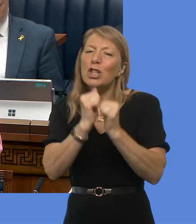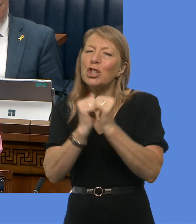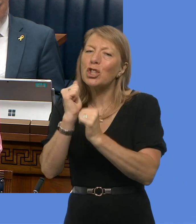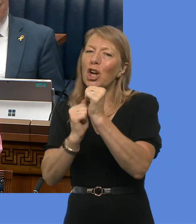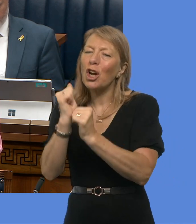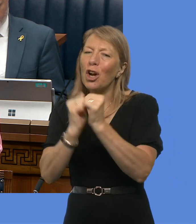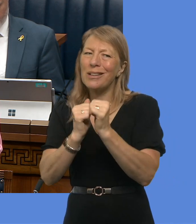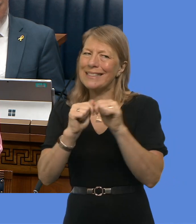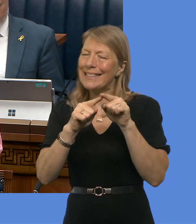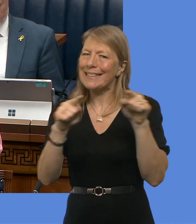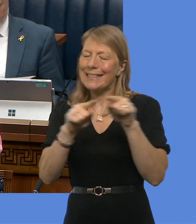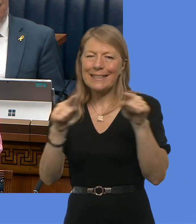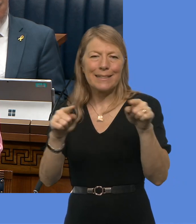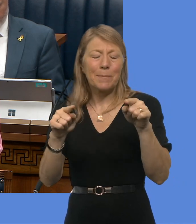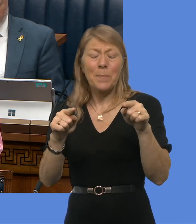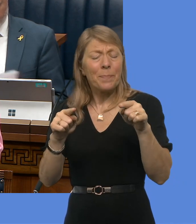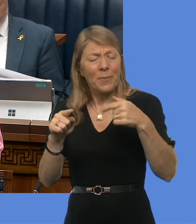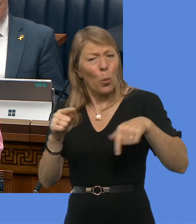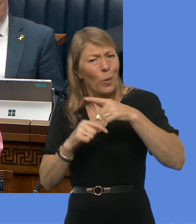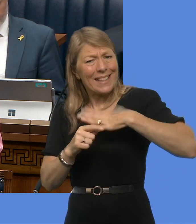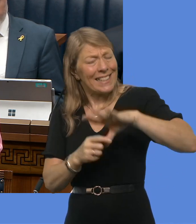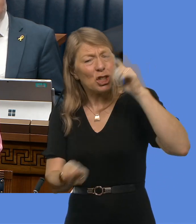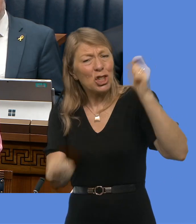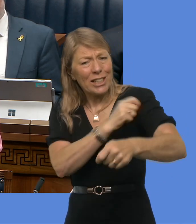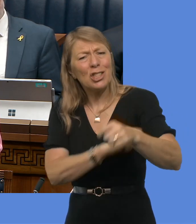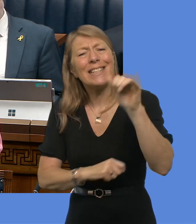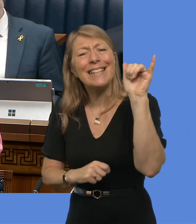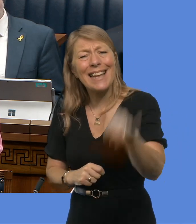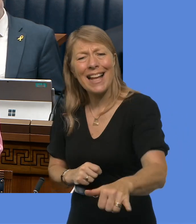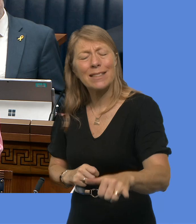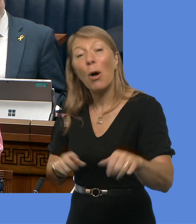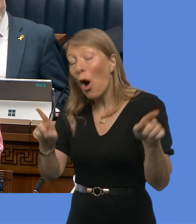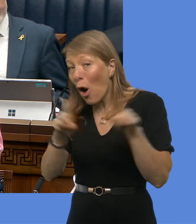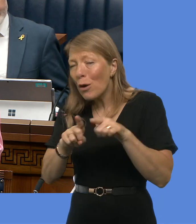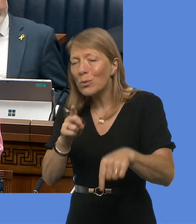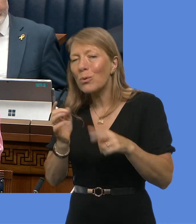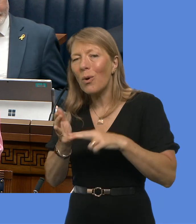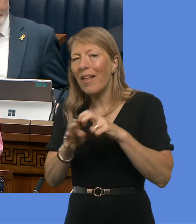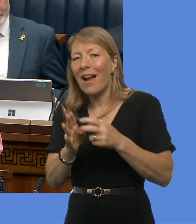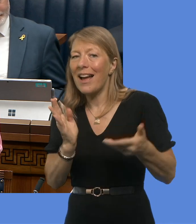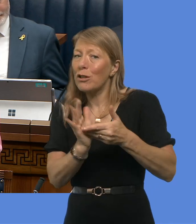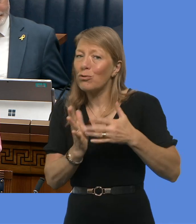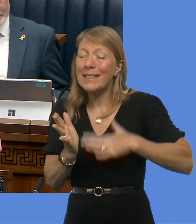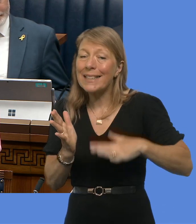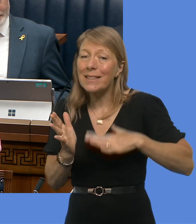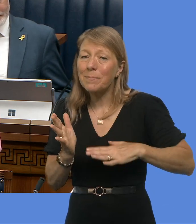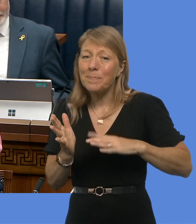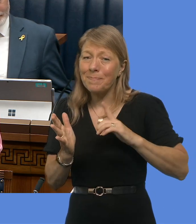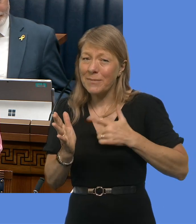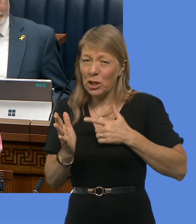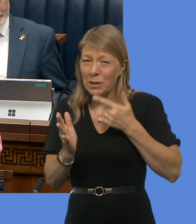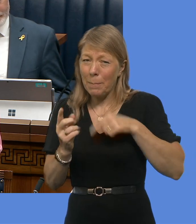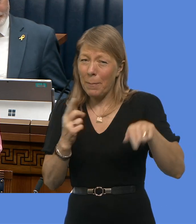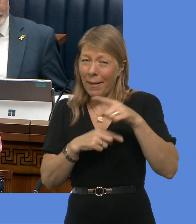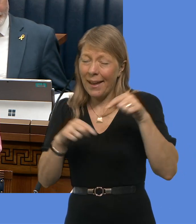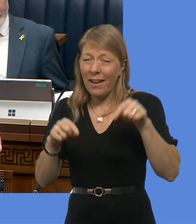that fundamental transformation, but we do have those additional needs. We've got high levels of chronic illness, 50 plus, and